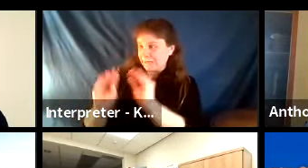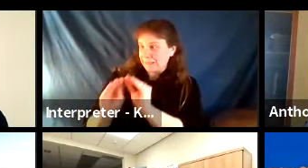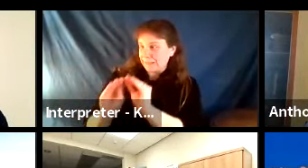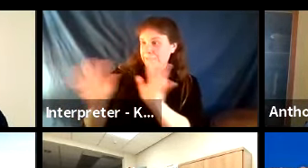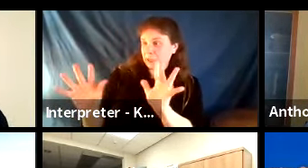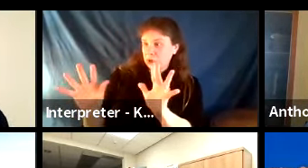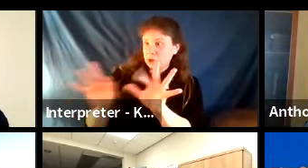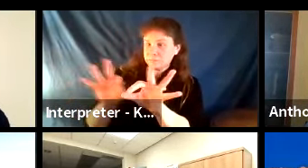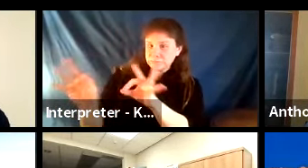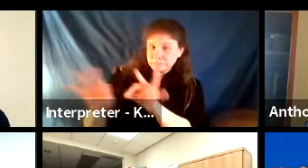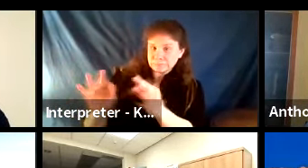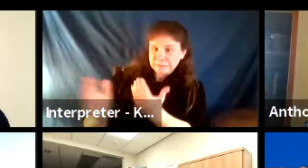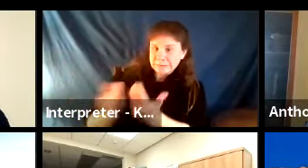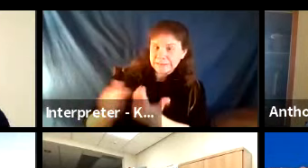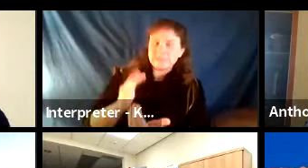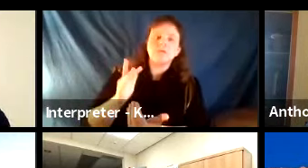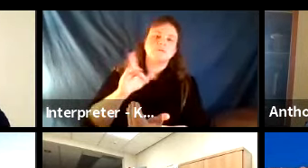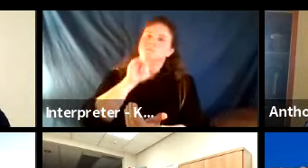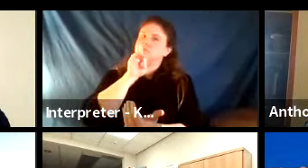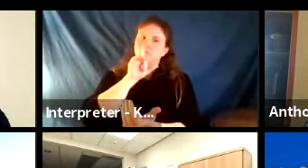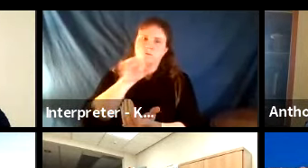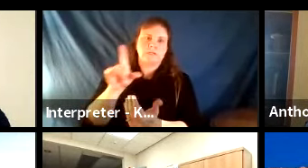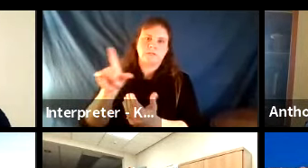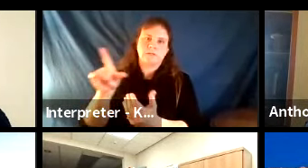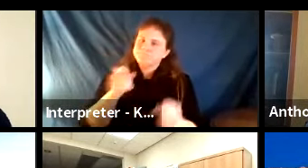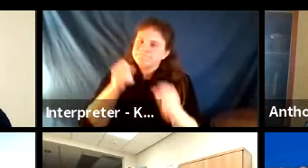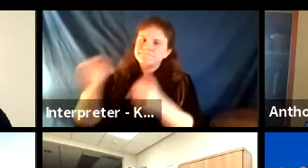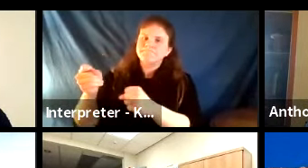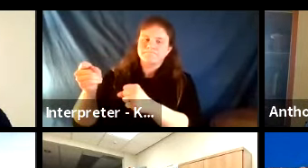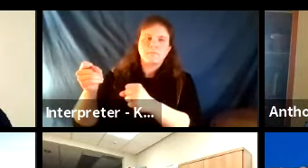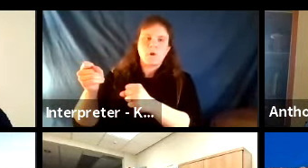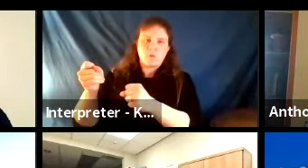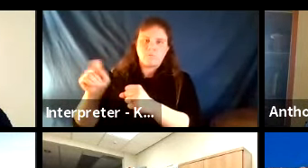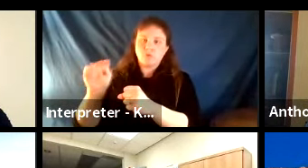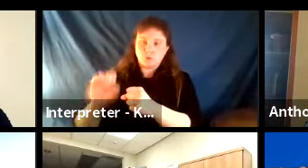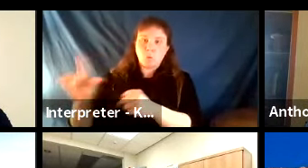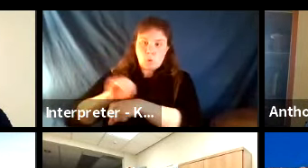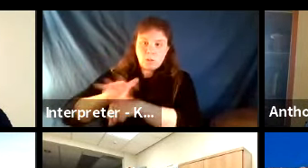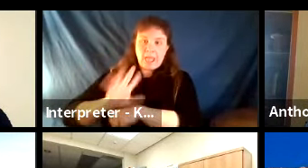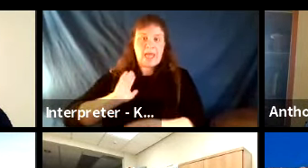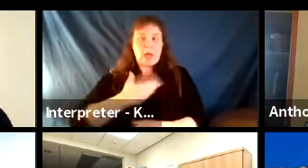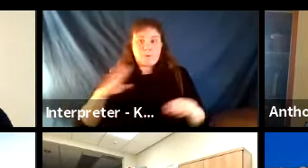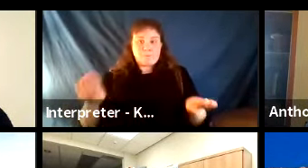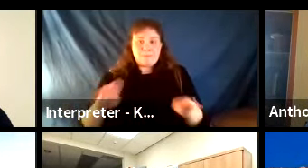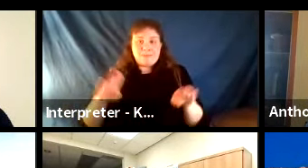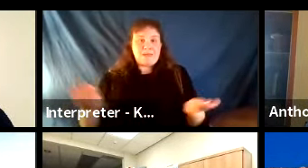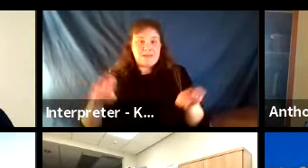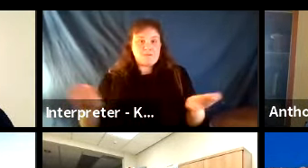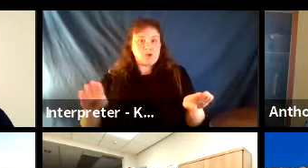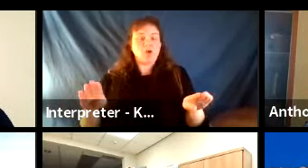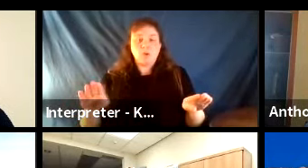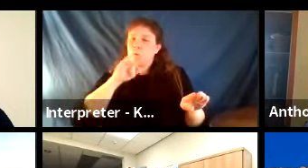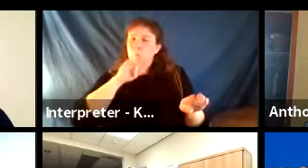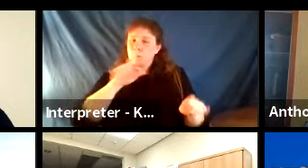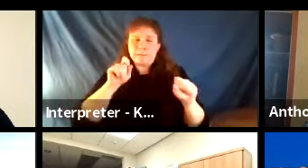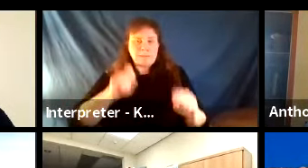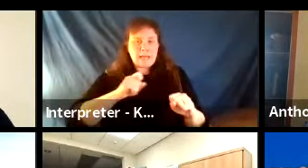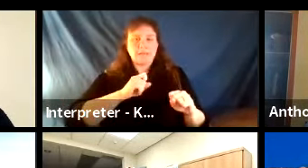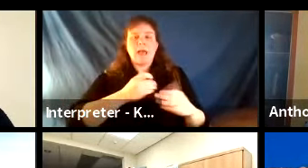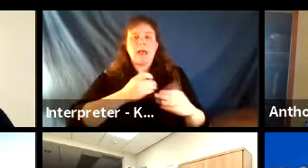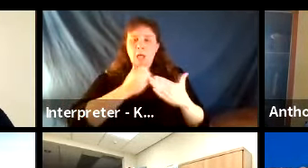when still the most powerful tool we have against this vaccine is our behavior. And so I really want to